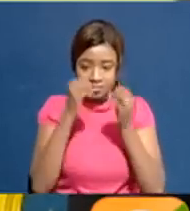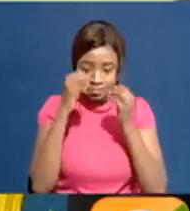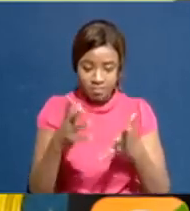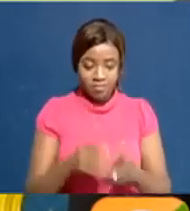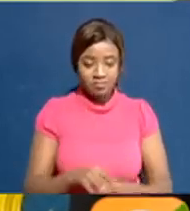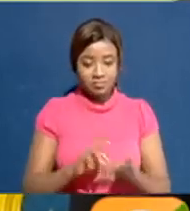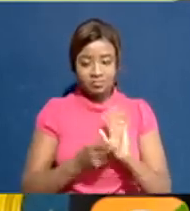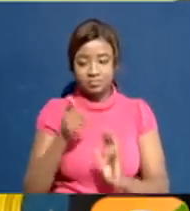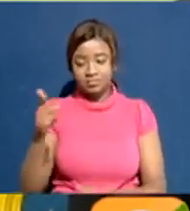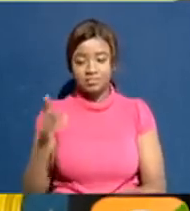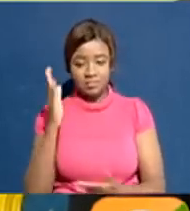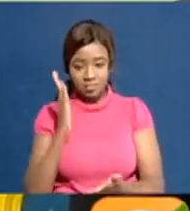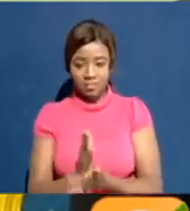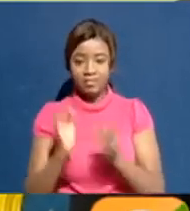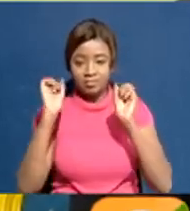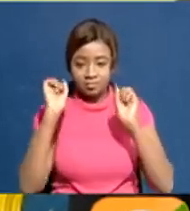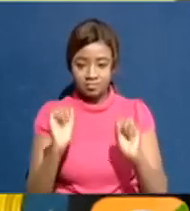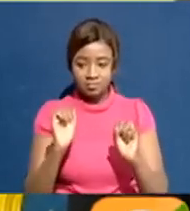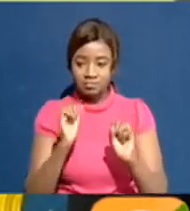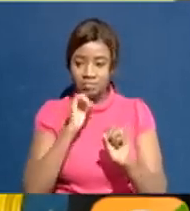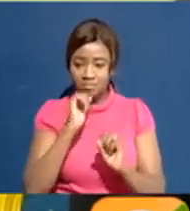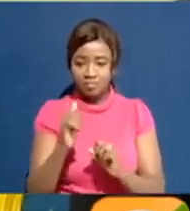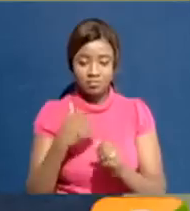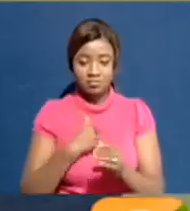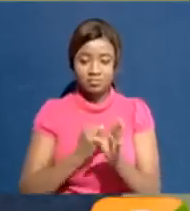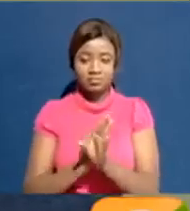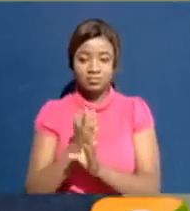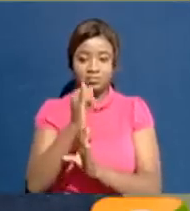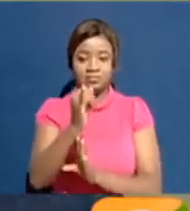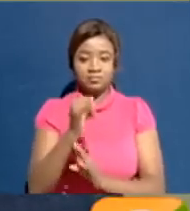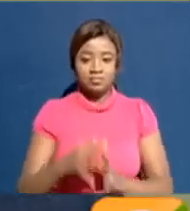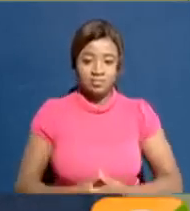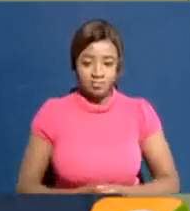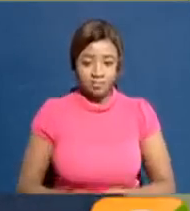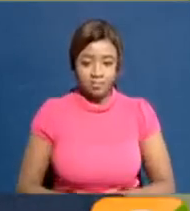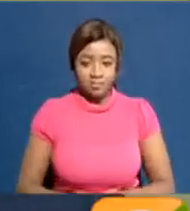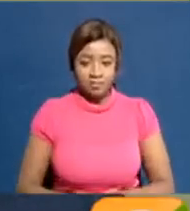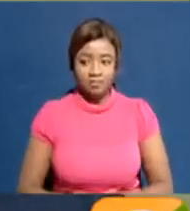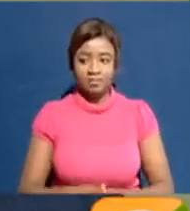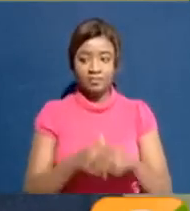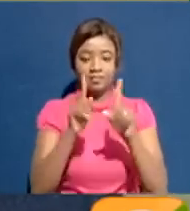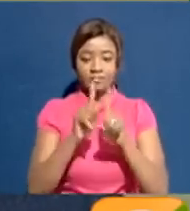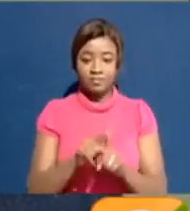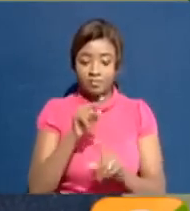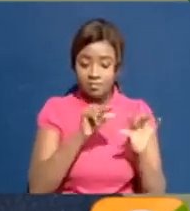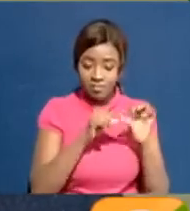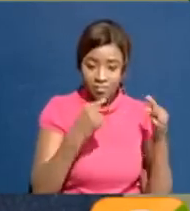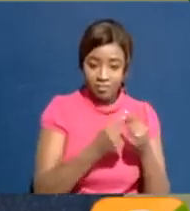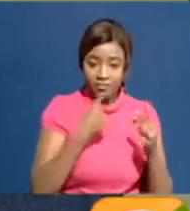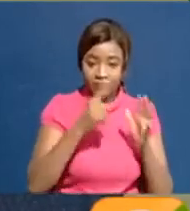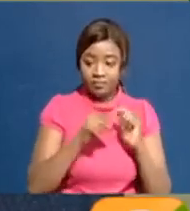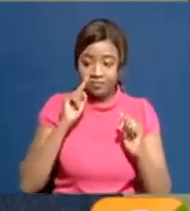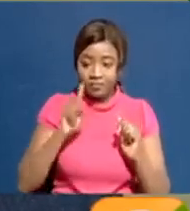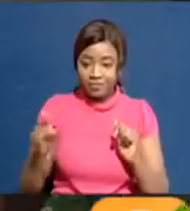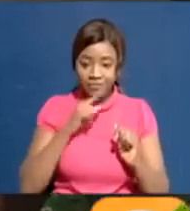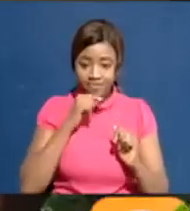renders him incapable and lacking in the moral integrity required. At the same time, the group claims that Haji failed in his